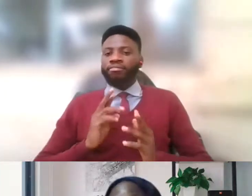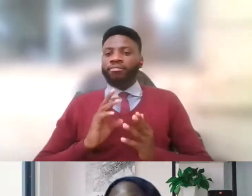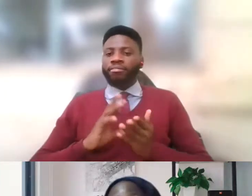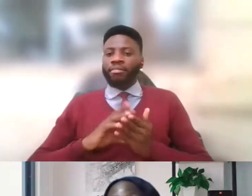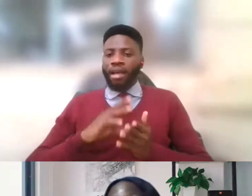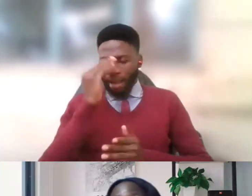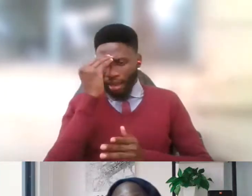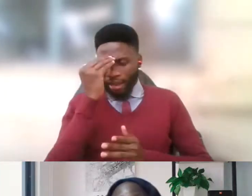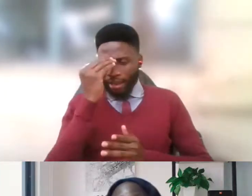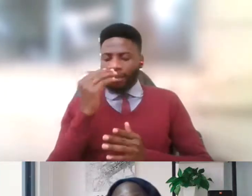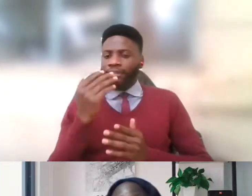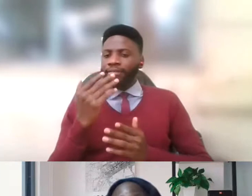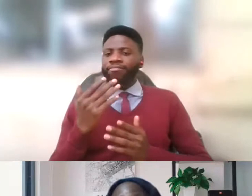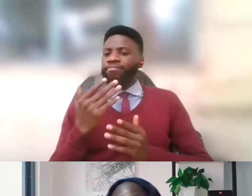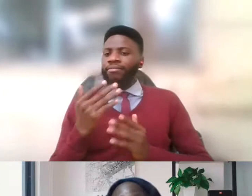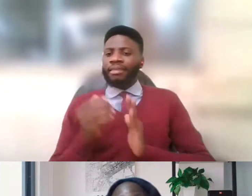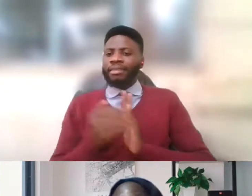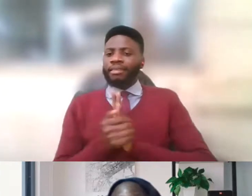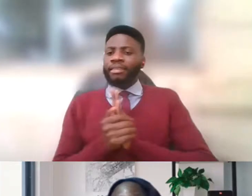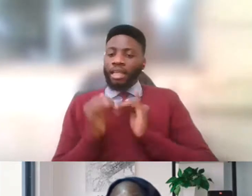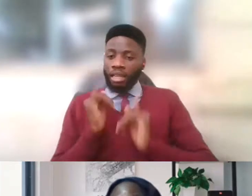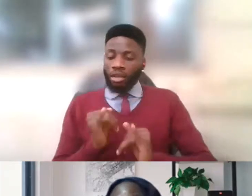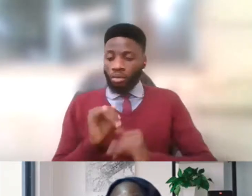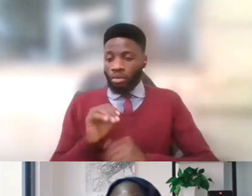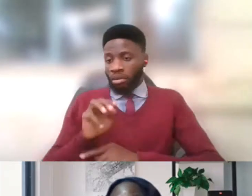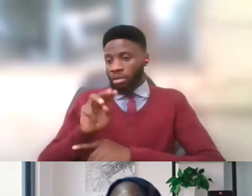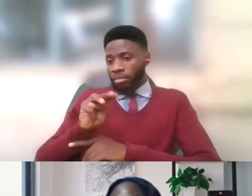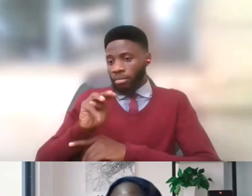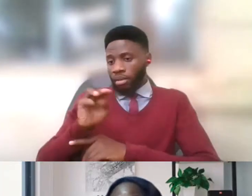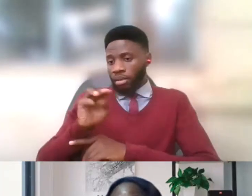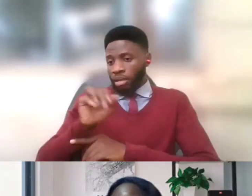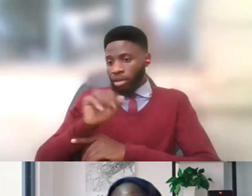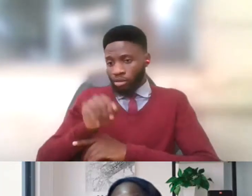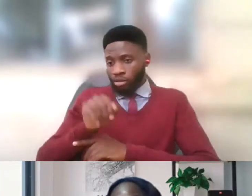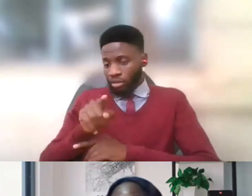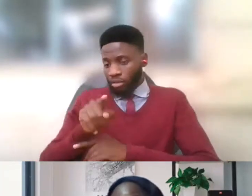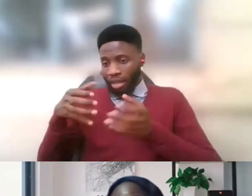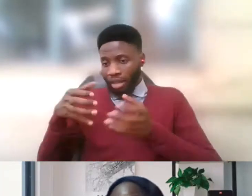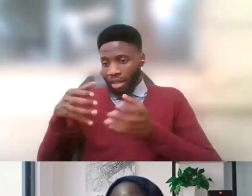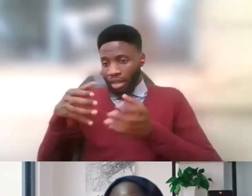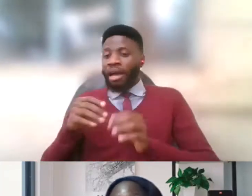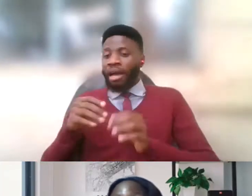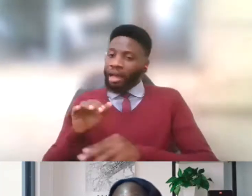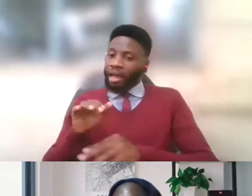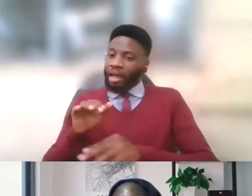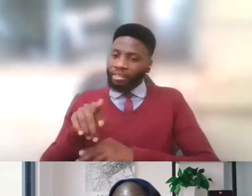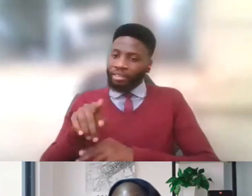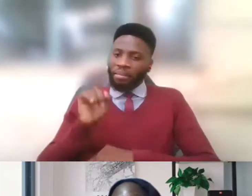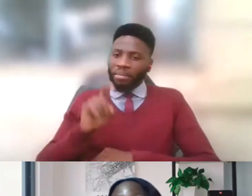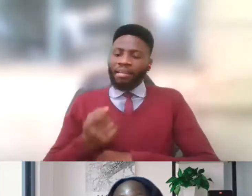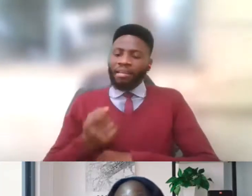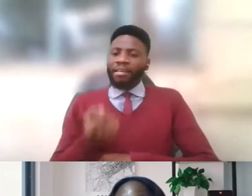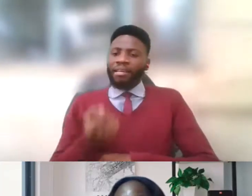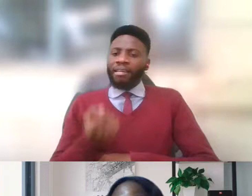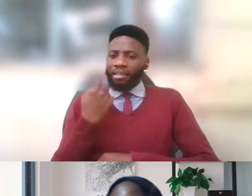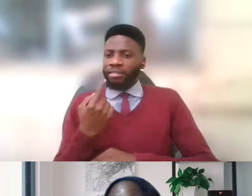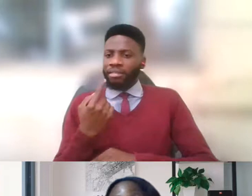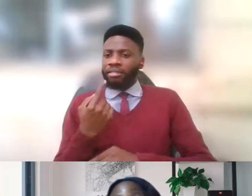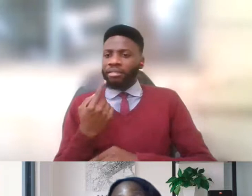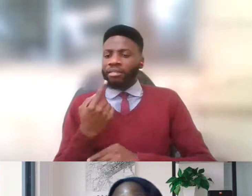increasingly important. As we become more digitized, we will be able to adjust